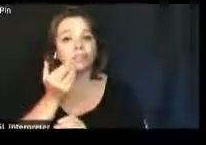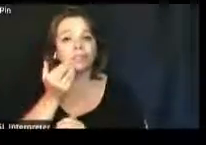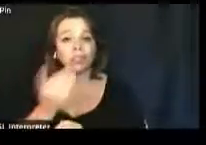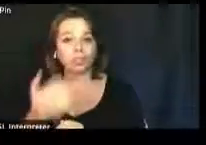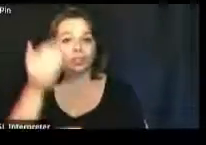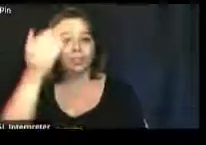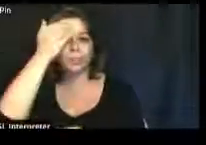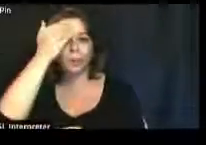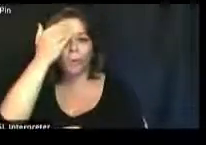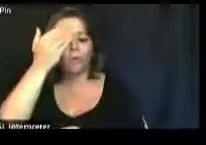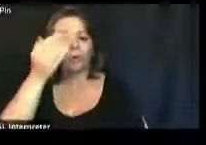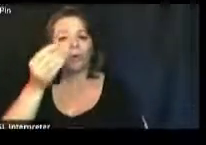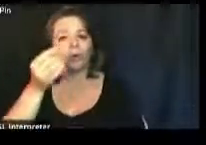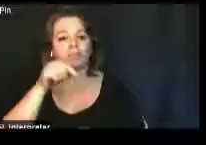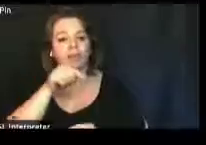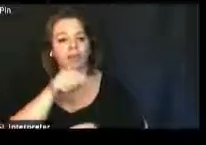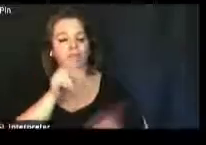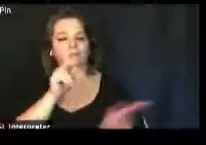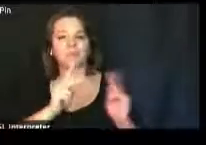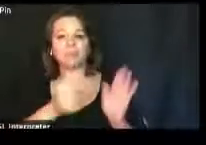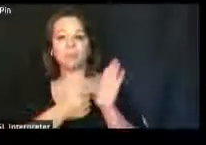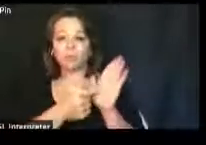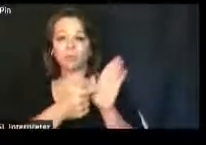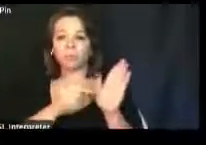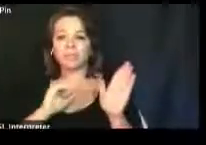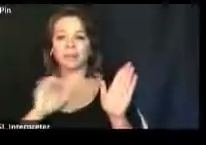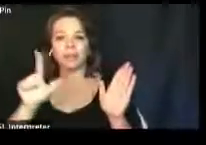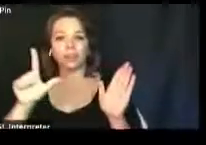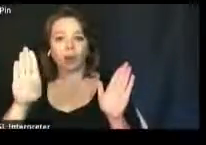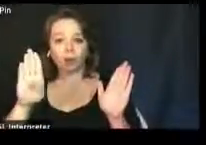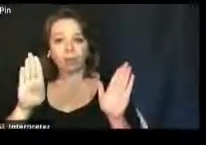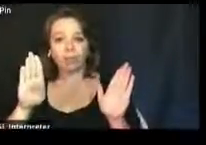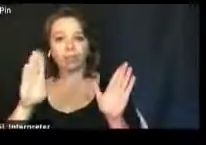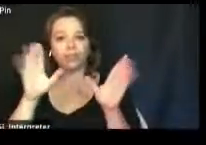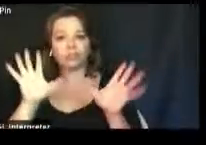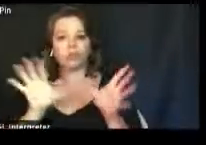are representing Long Beach as a whole.